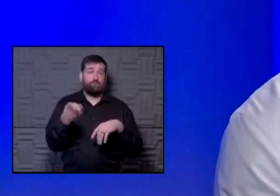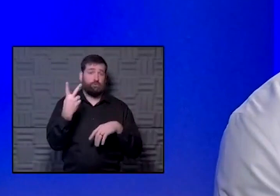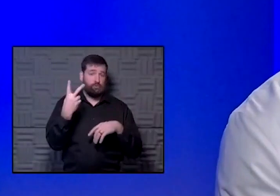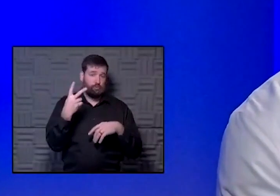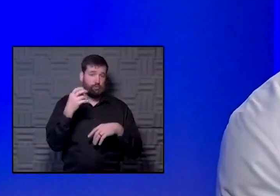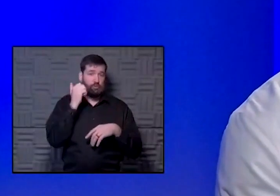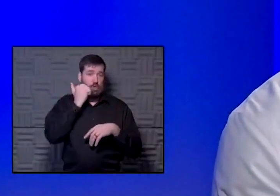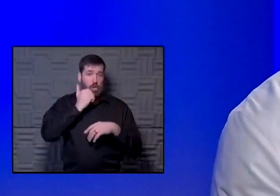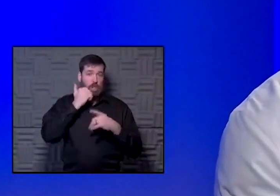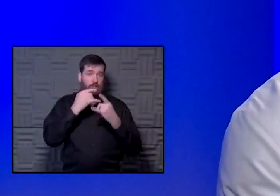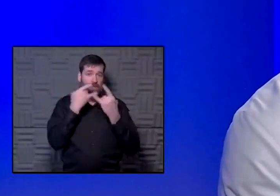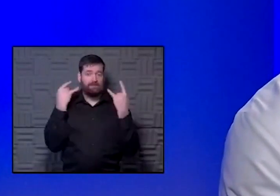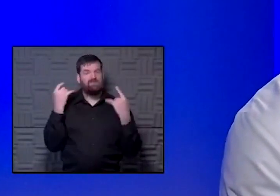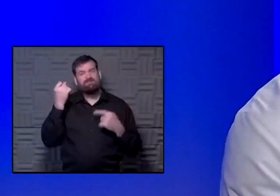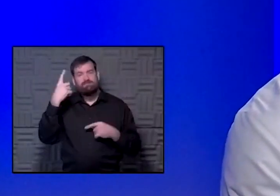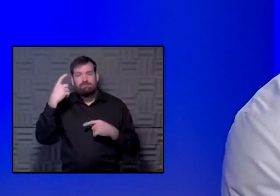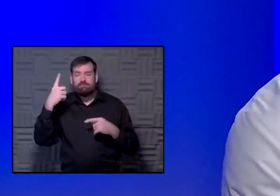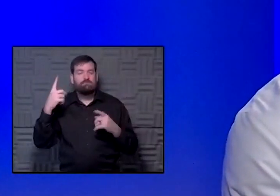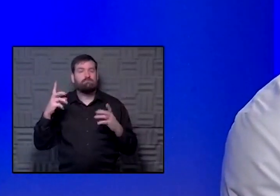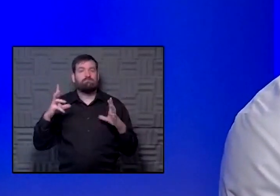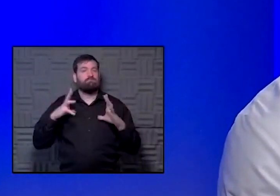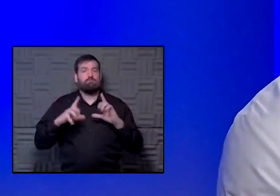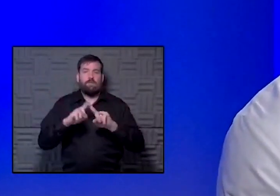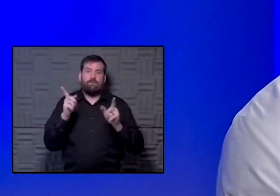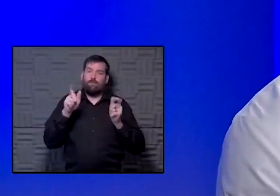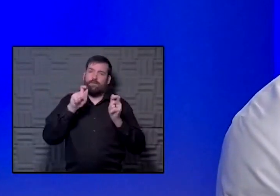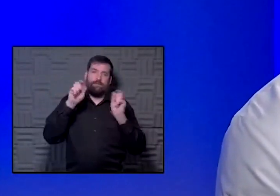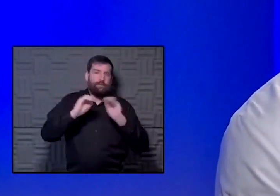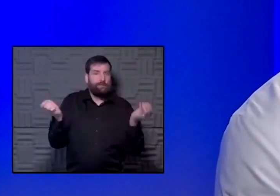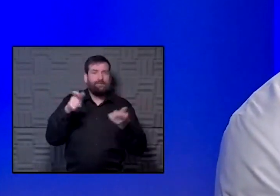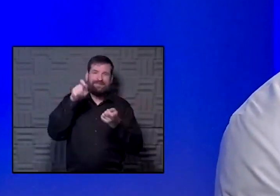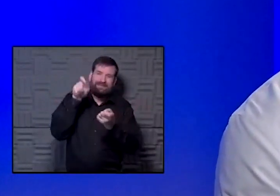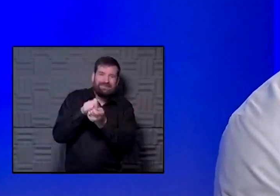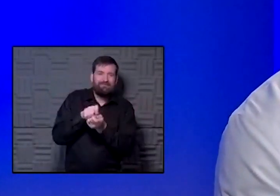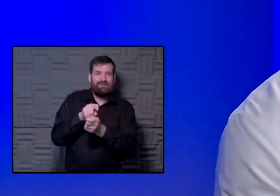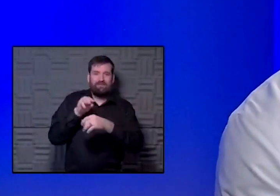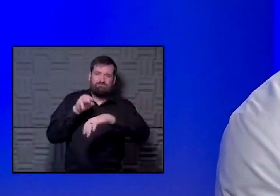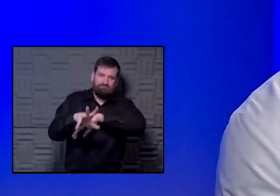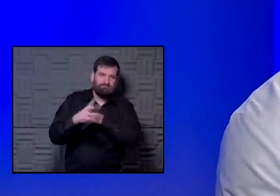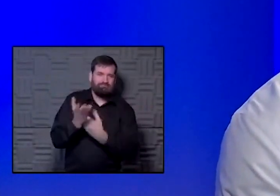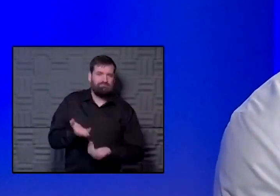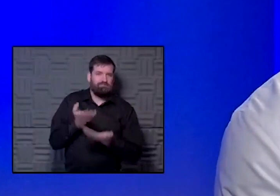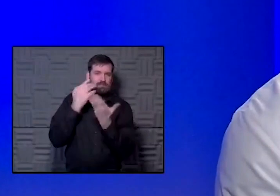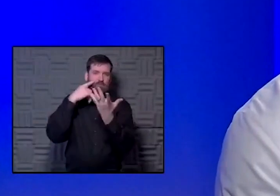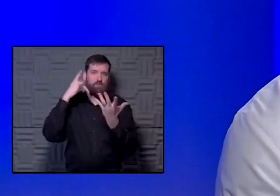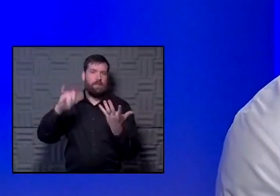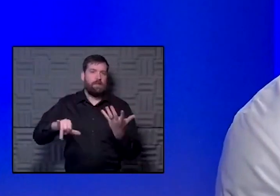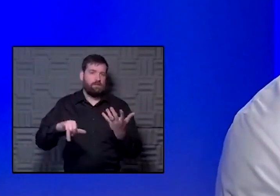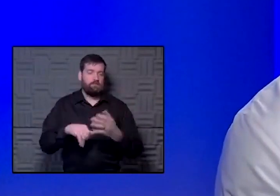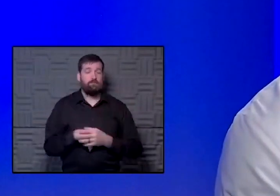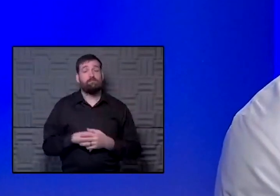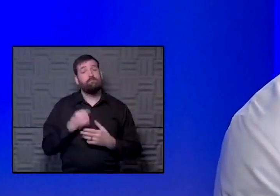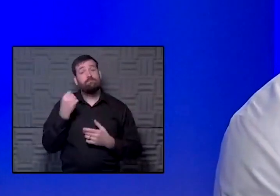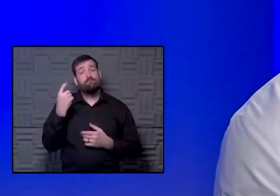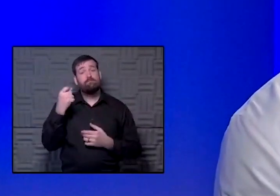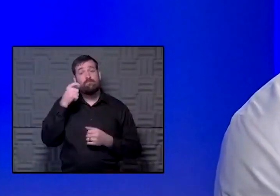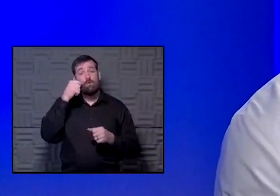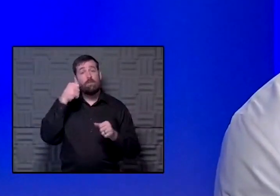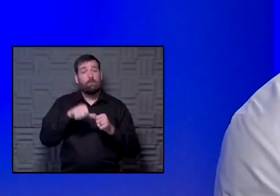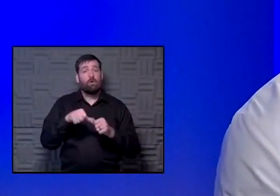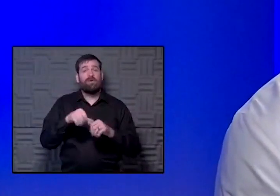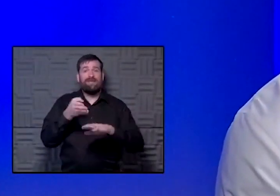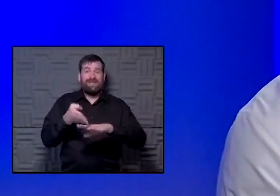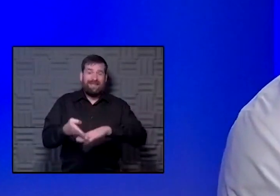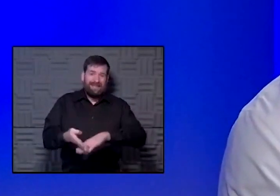masks, that's fine. Just understand there's no specific guidance or direction from the CDC to do that. The thing to remember is